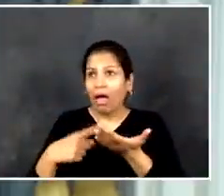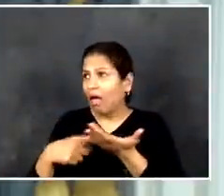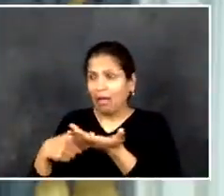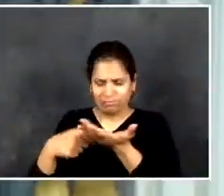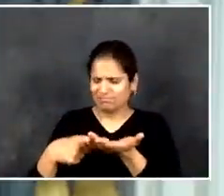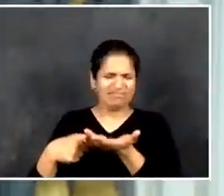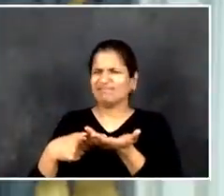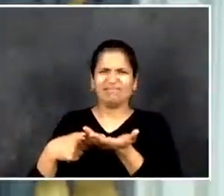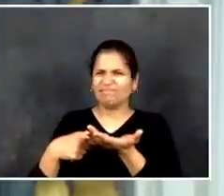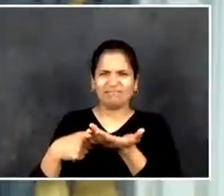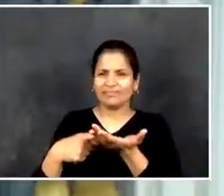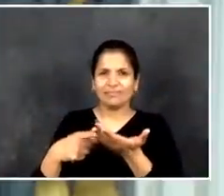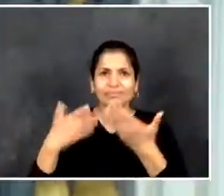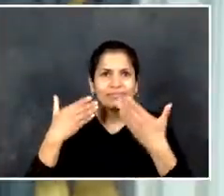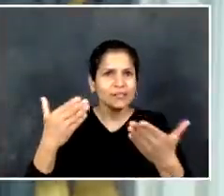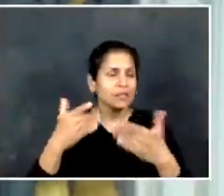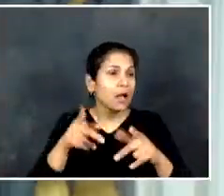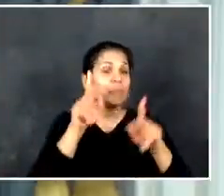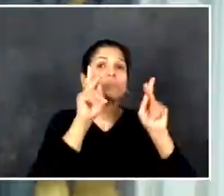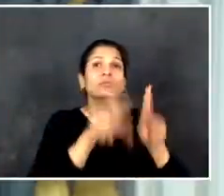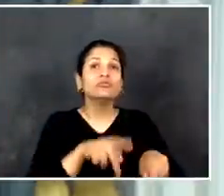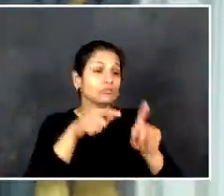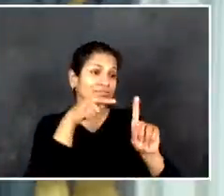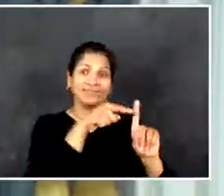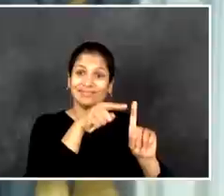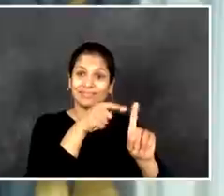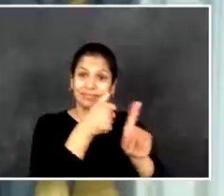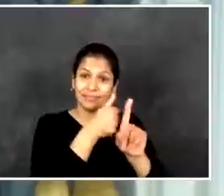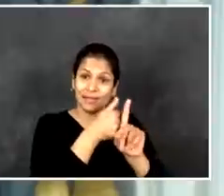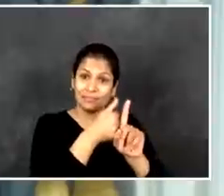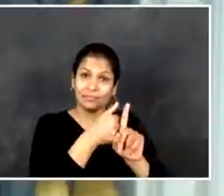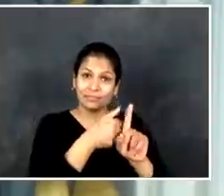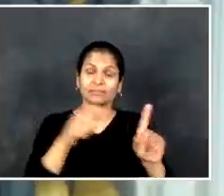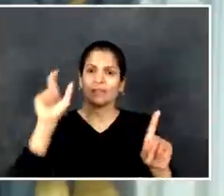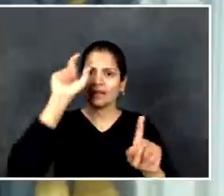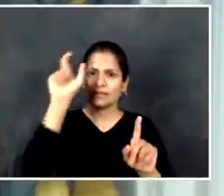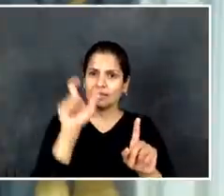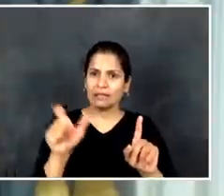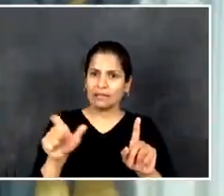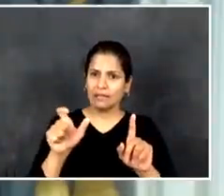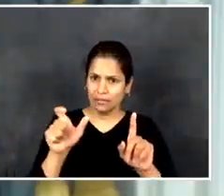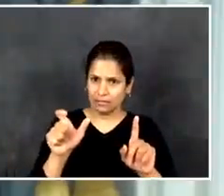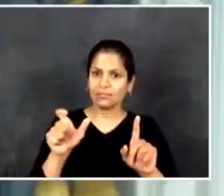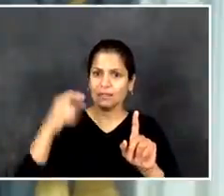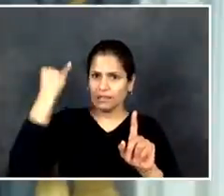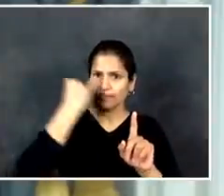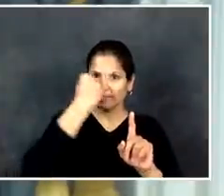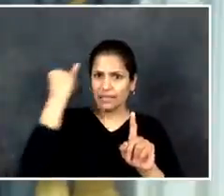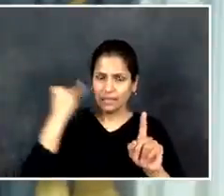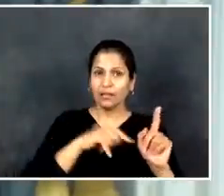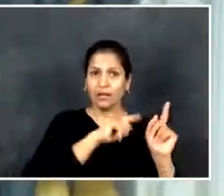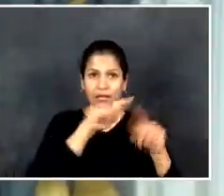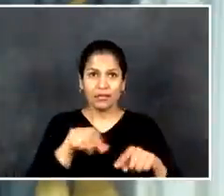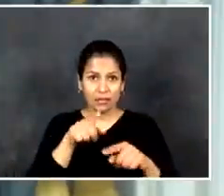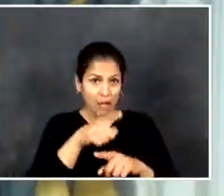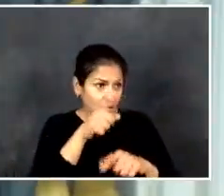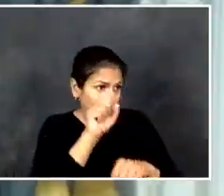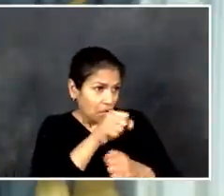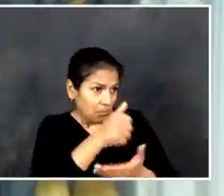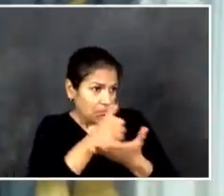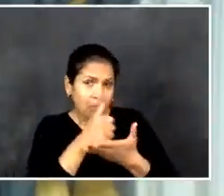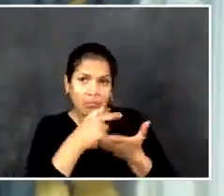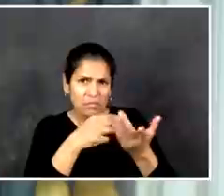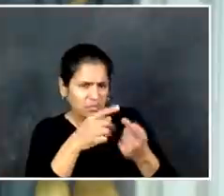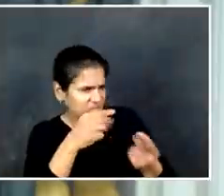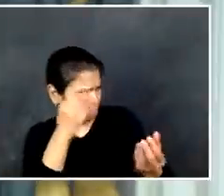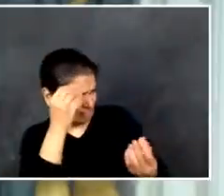Italy, who was Italian, and asked us, could we help Italy? And we really started thinking about it, and we weren't sure, both Marcel and I were quite skeptical whether